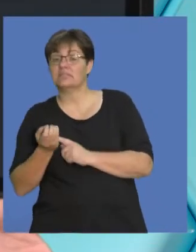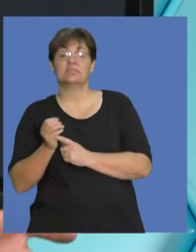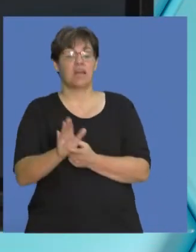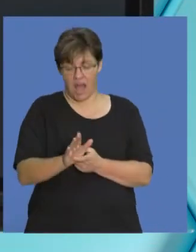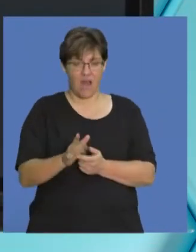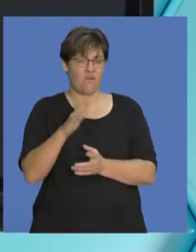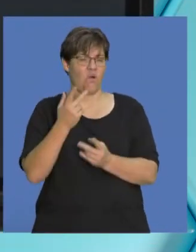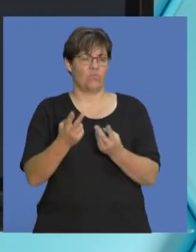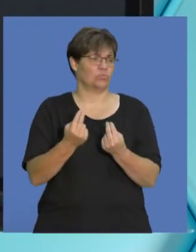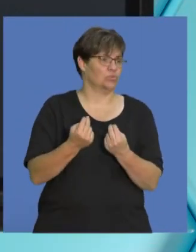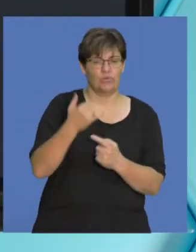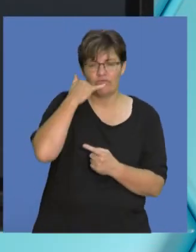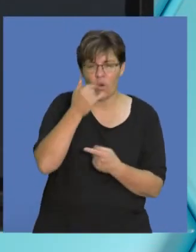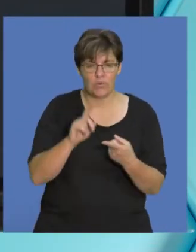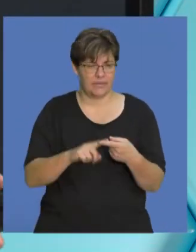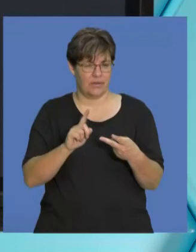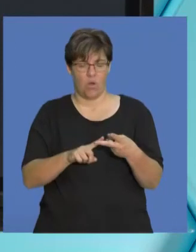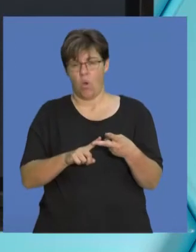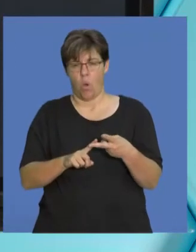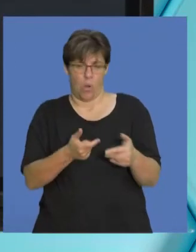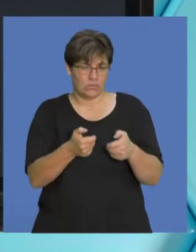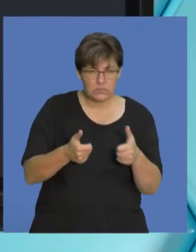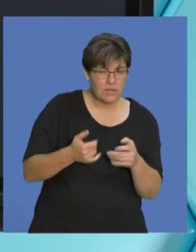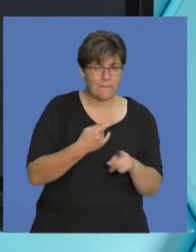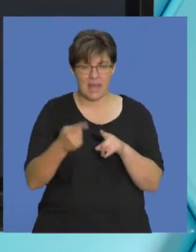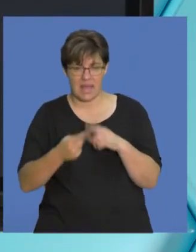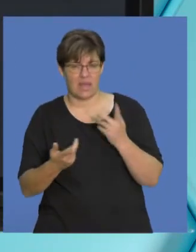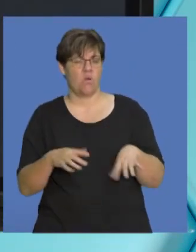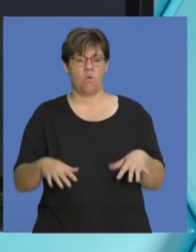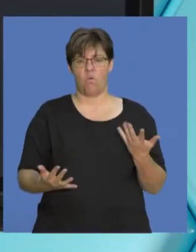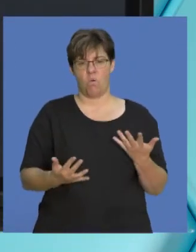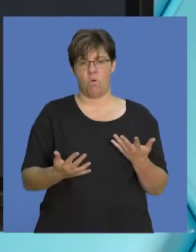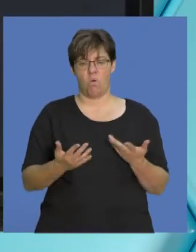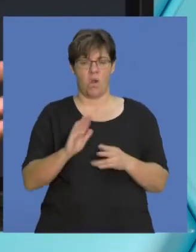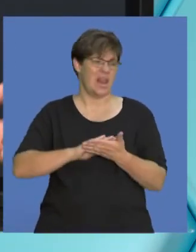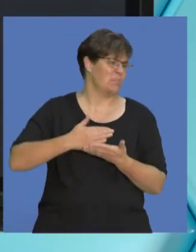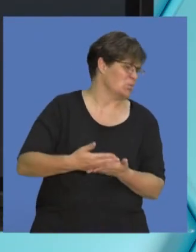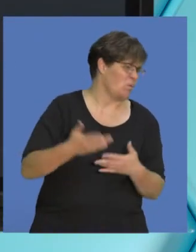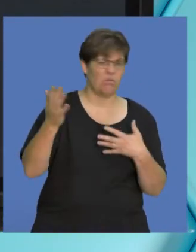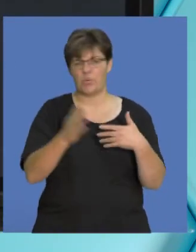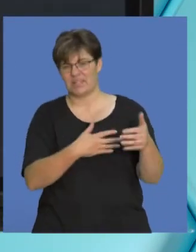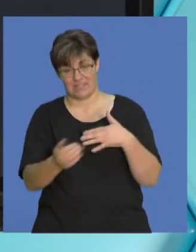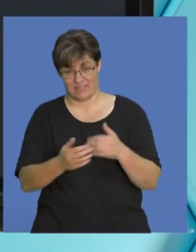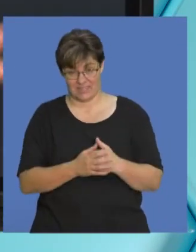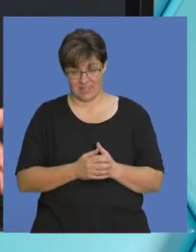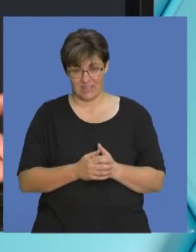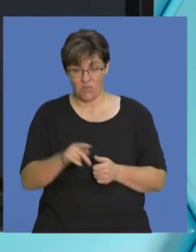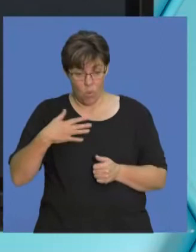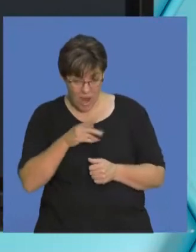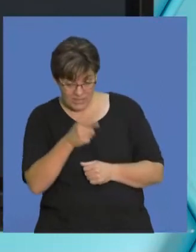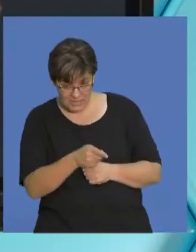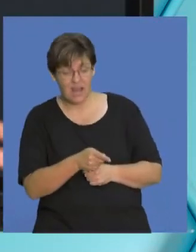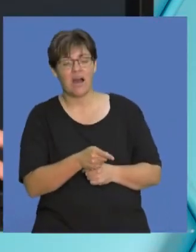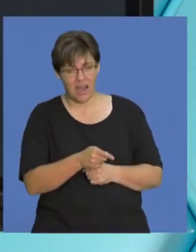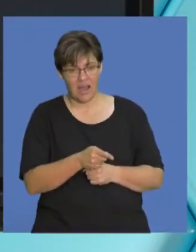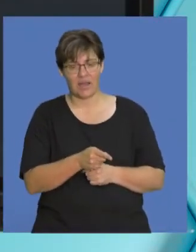new phone or next console that you want to use, or next laptop, or anything for that matter that you want to do. Let